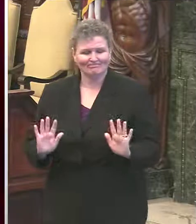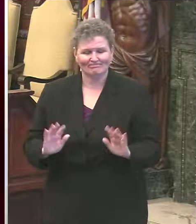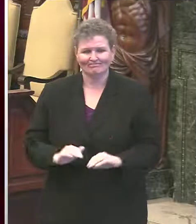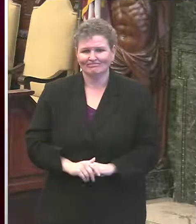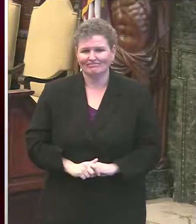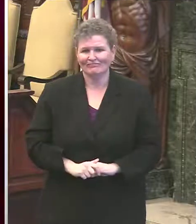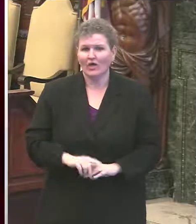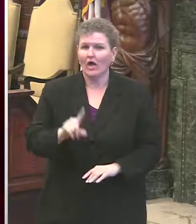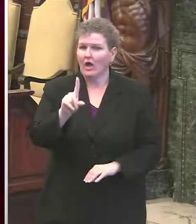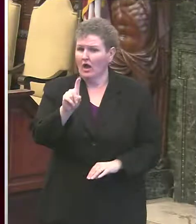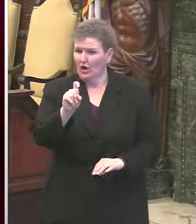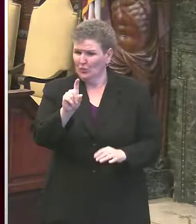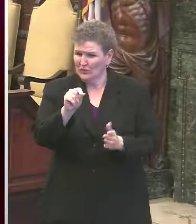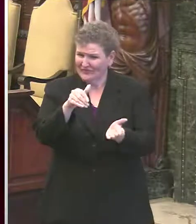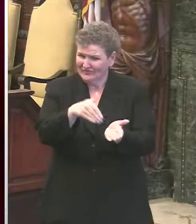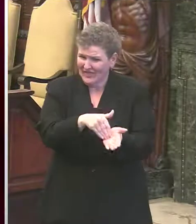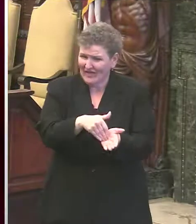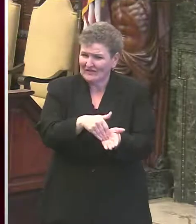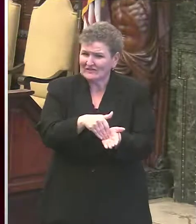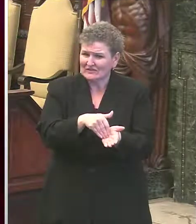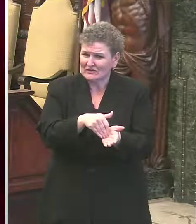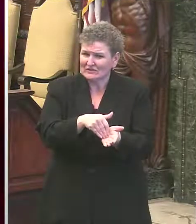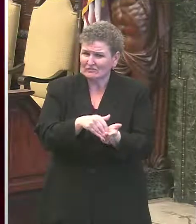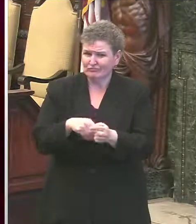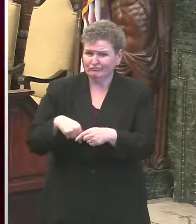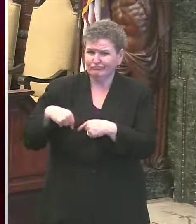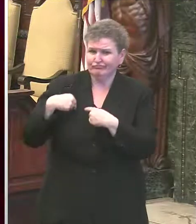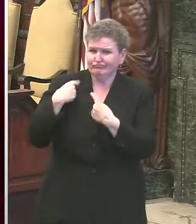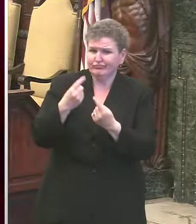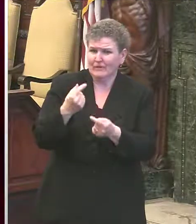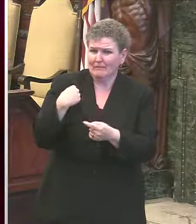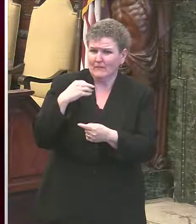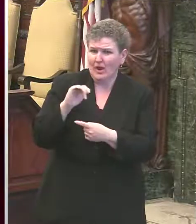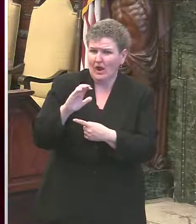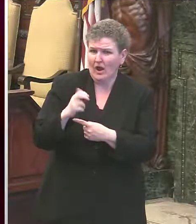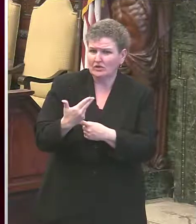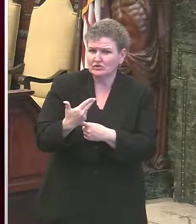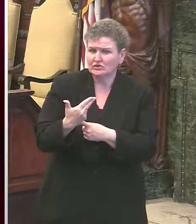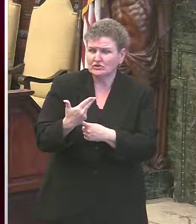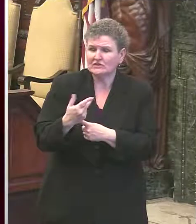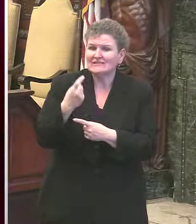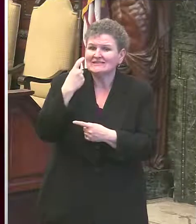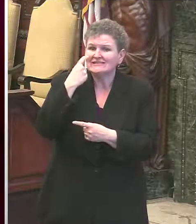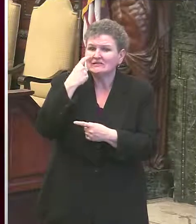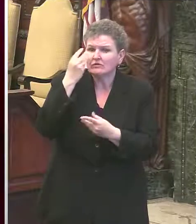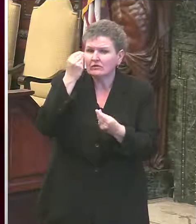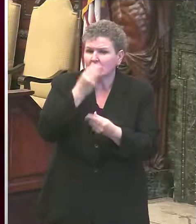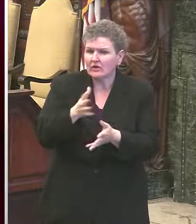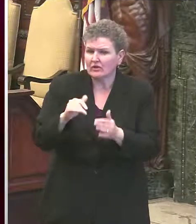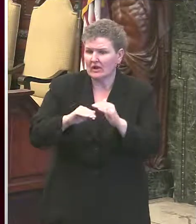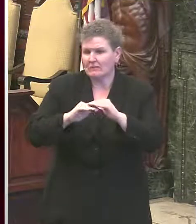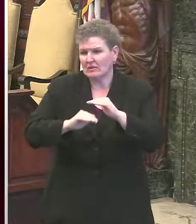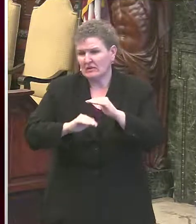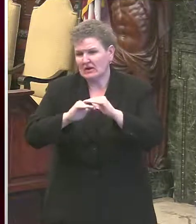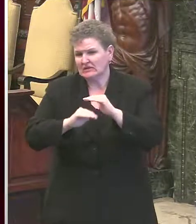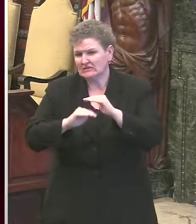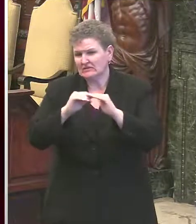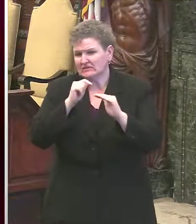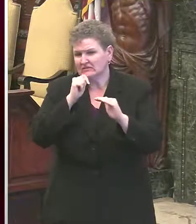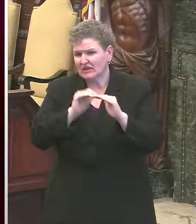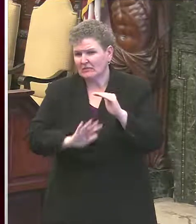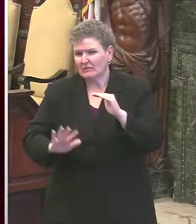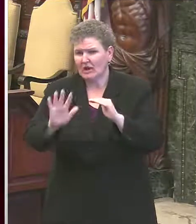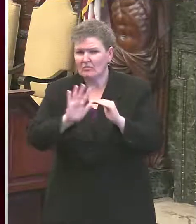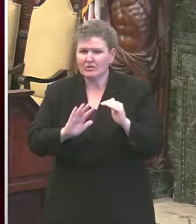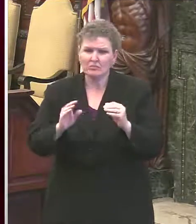that you said total throughout this pandemic, do you have any idea how much of an underestimate that may be, and if there's possibly more immunity